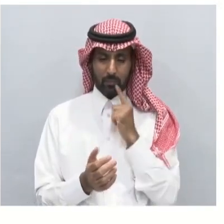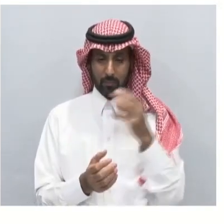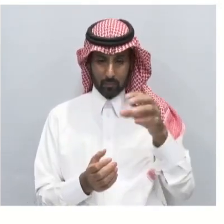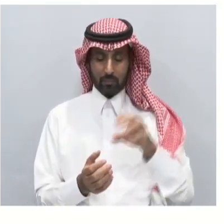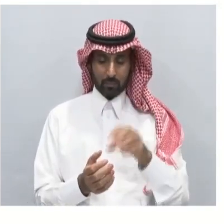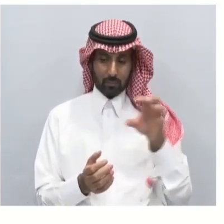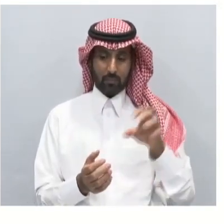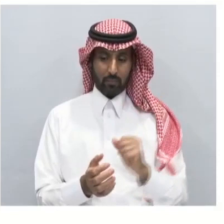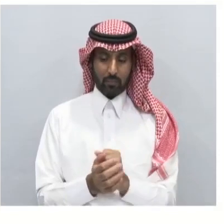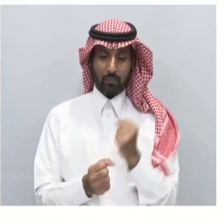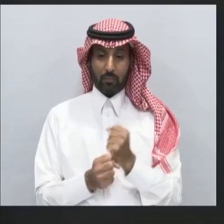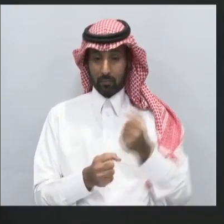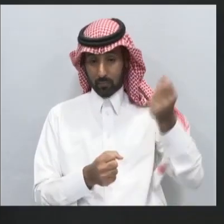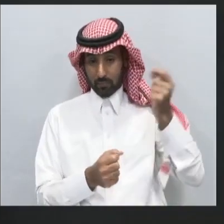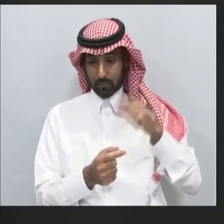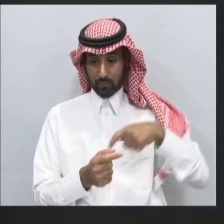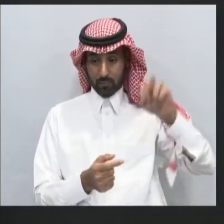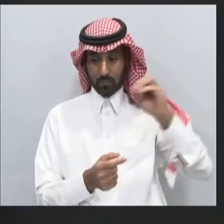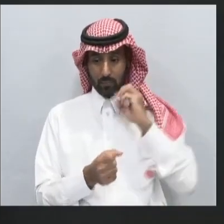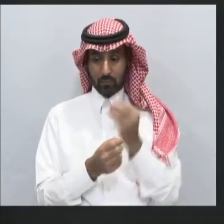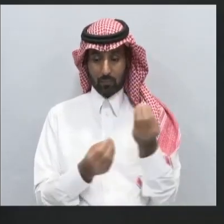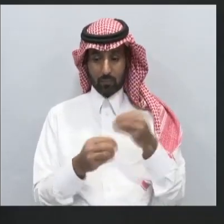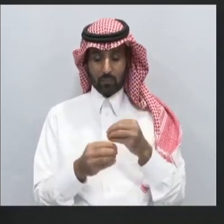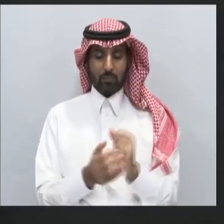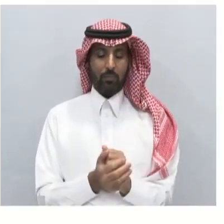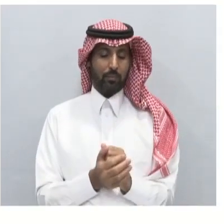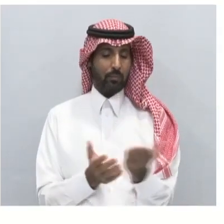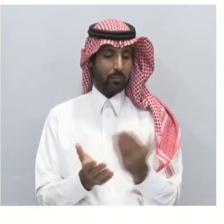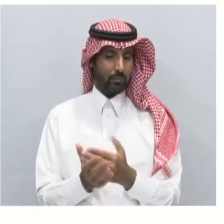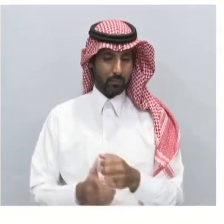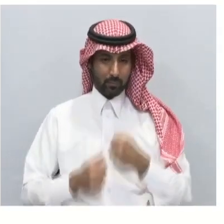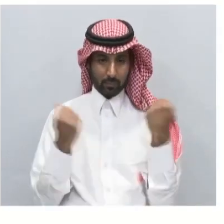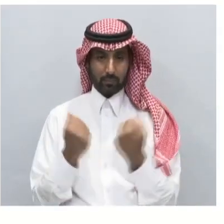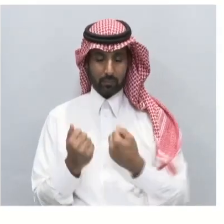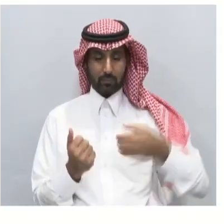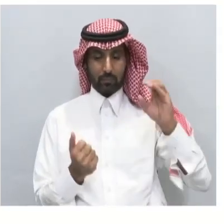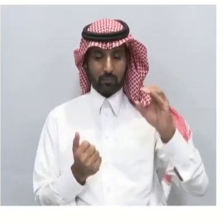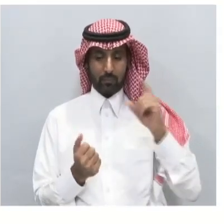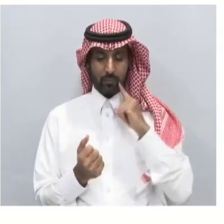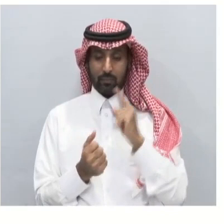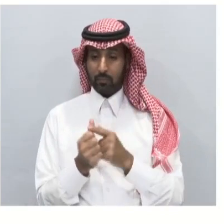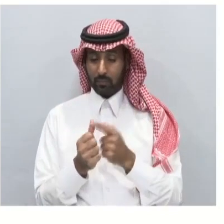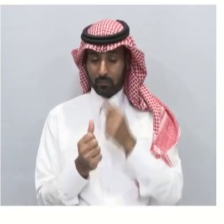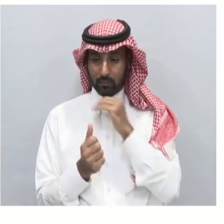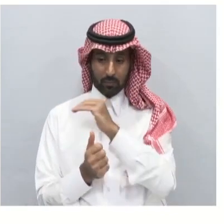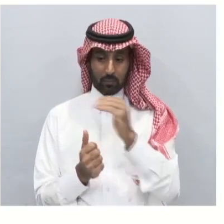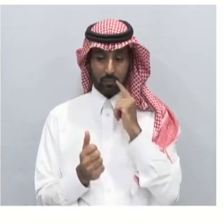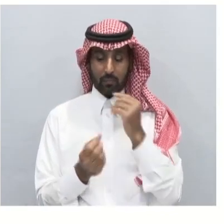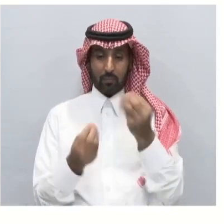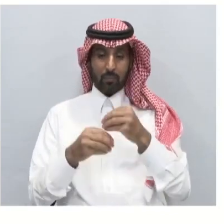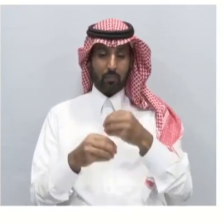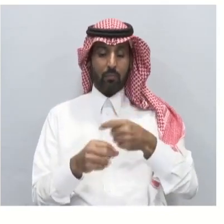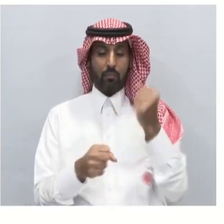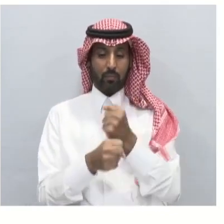completed the story using the verbs and the infinitives. Now for exercise C, make the sentence use